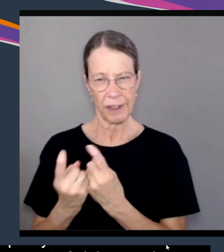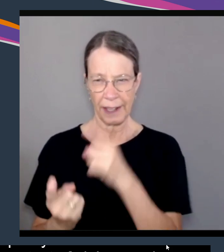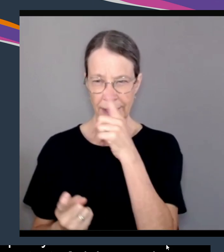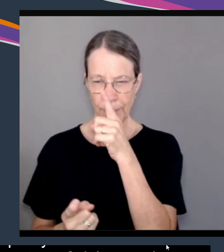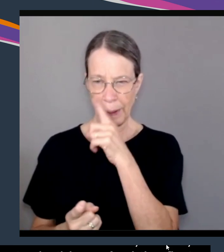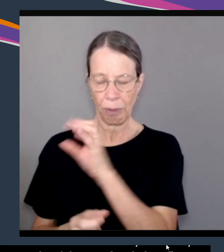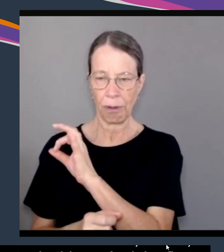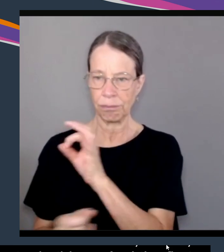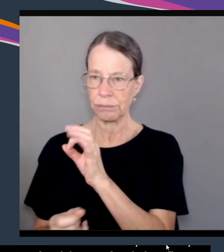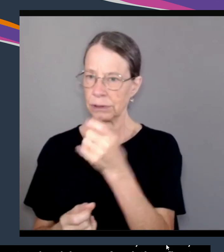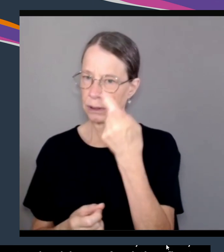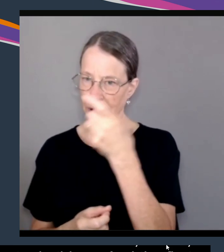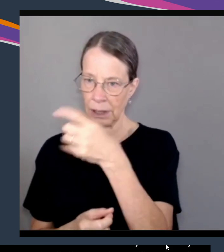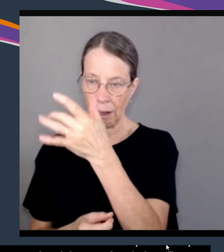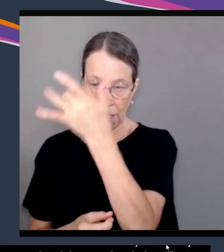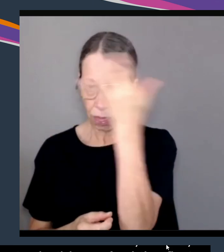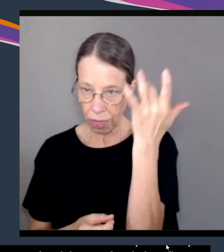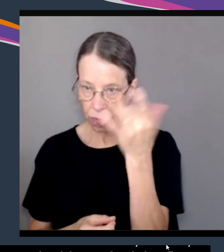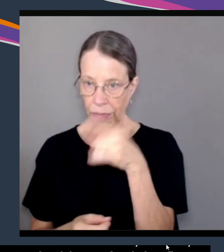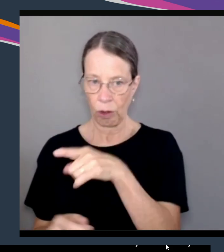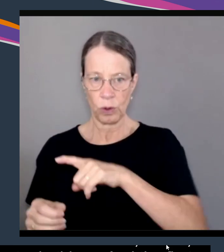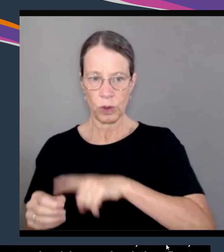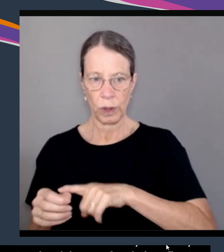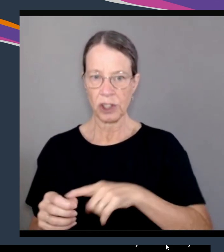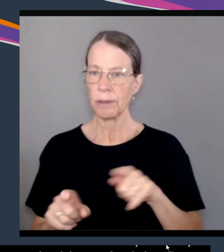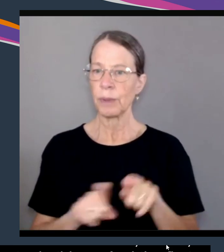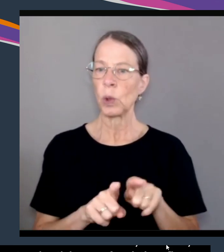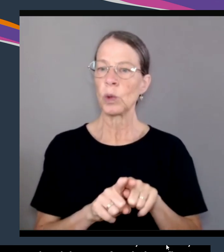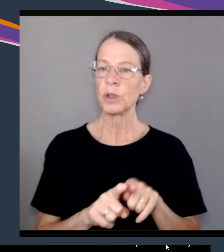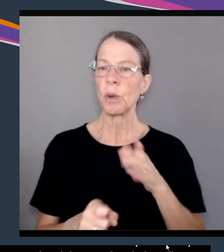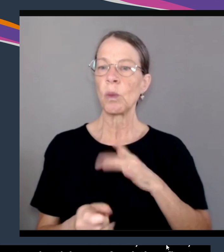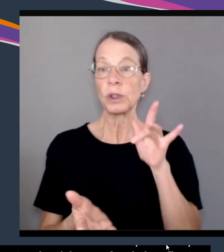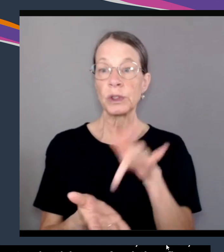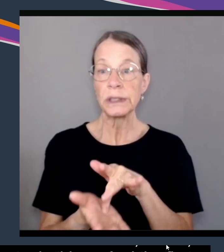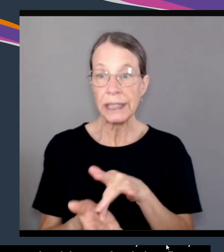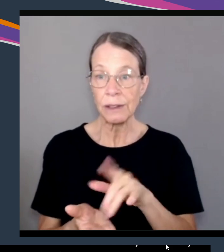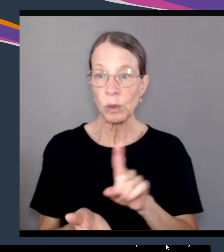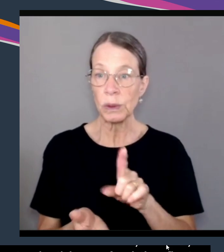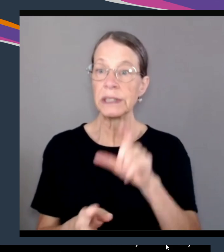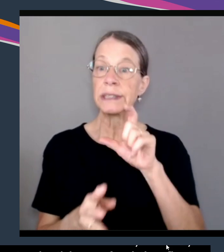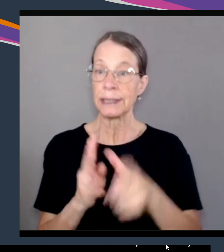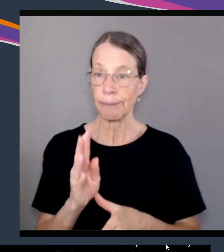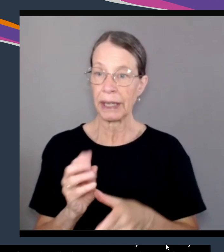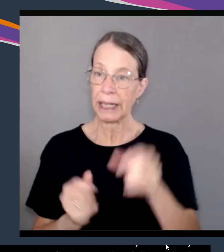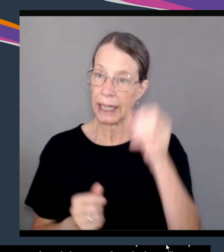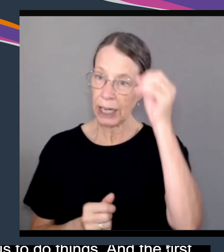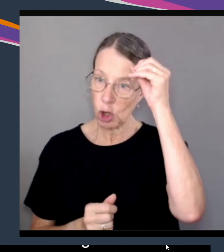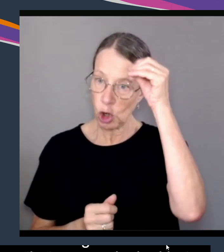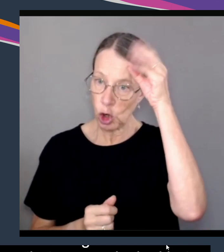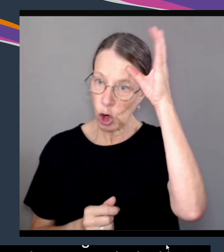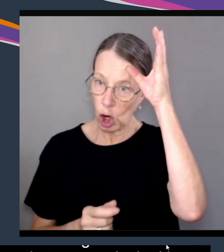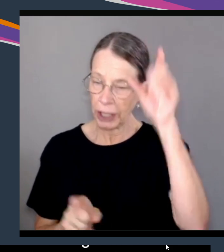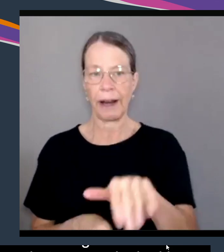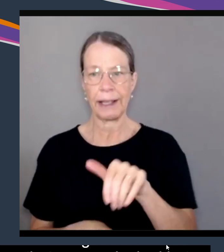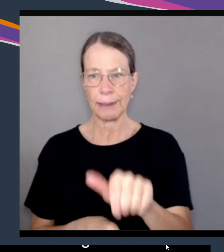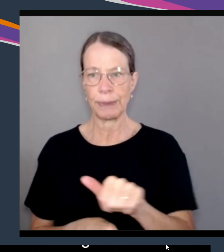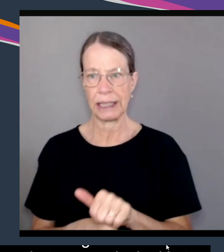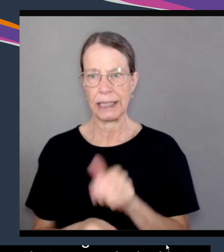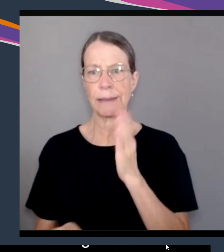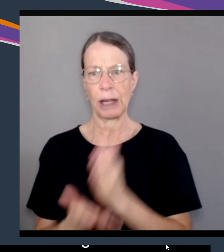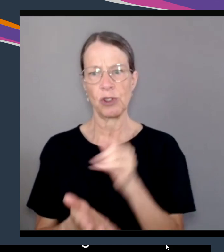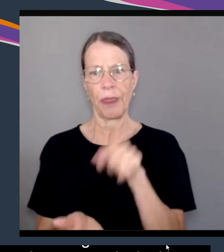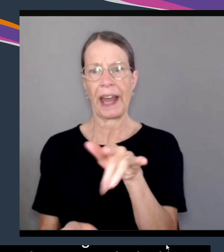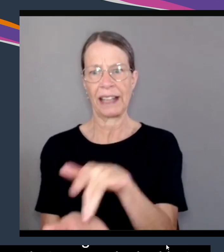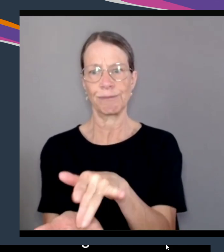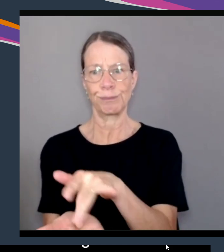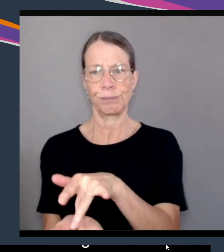do it through centring disability knowledge and expertise and making sure it was at the heart of that effort. So I'm really delighted to be able to officially